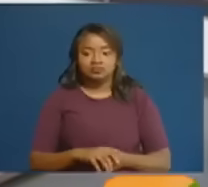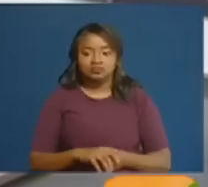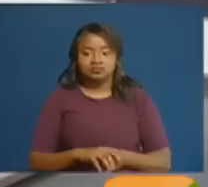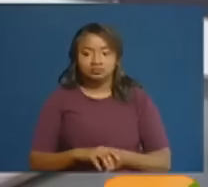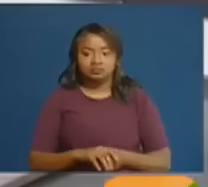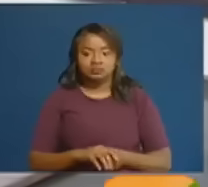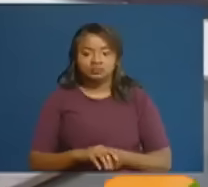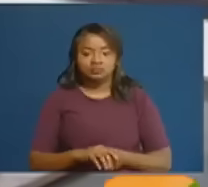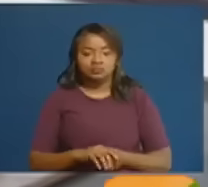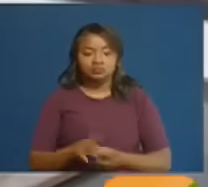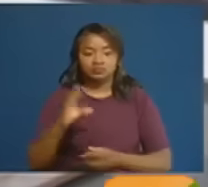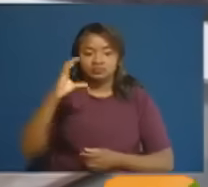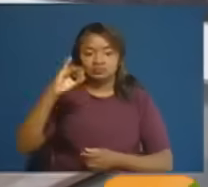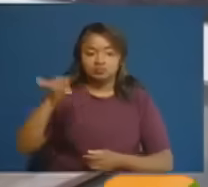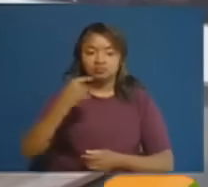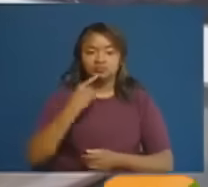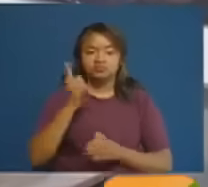that